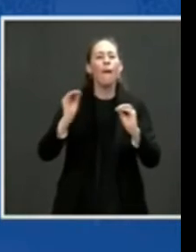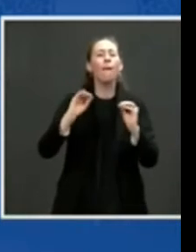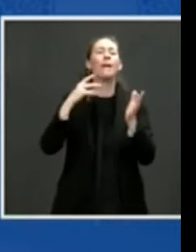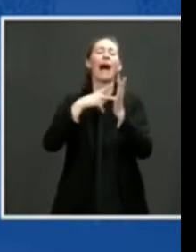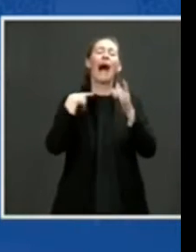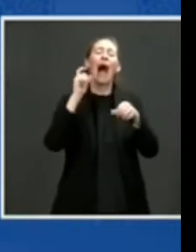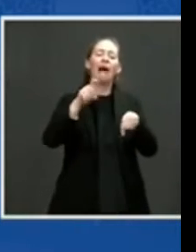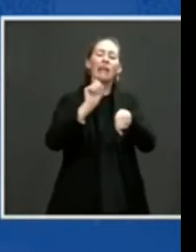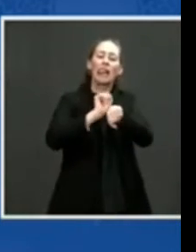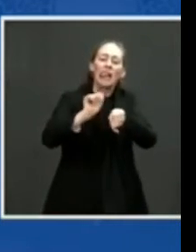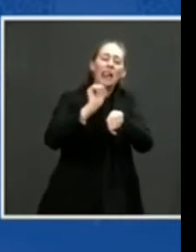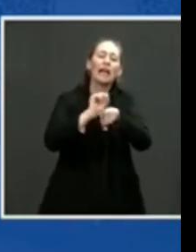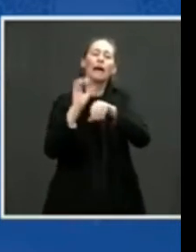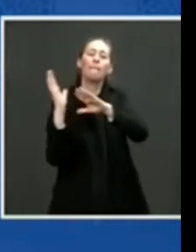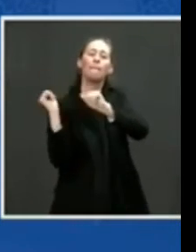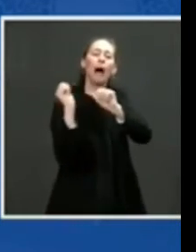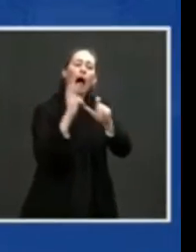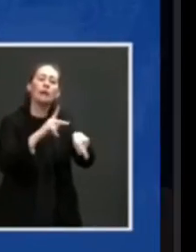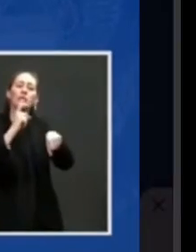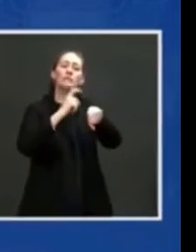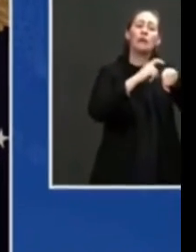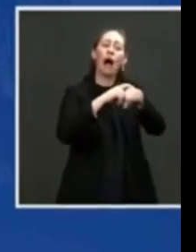too long an answer? Because if you don't want the detail.